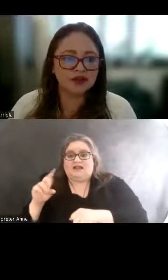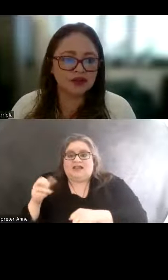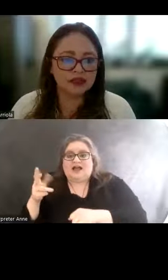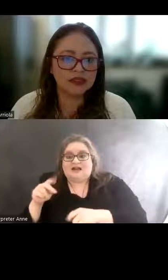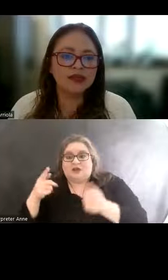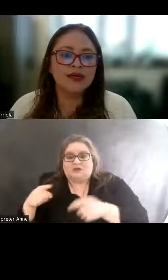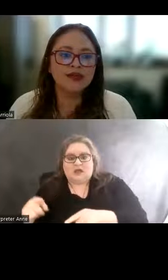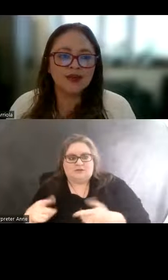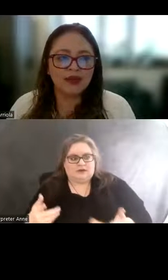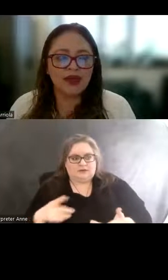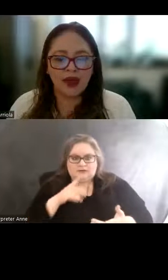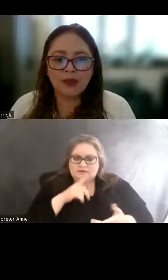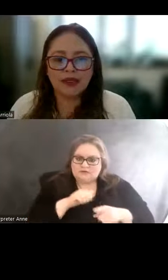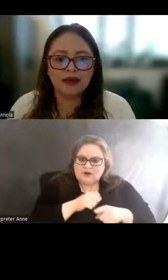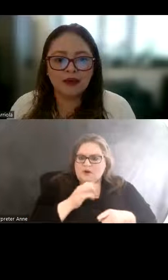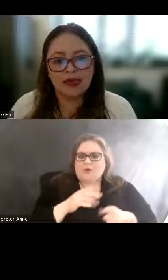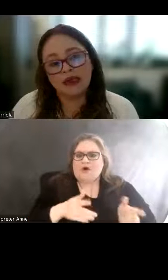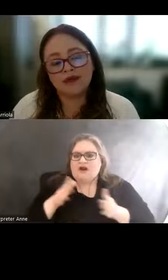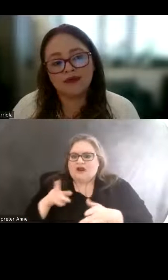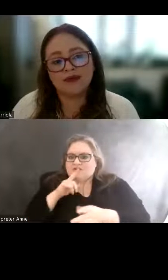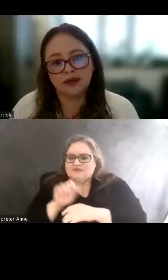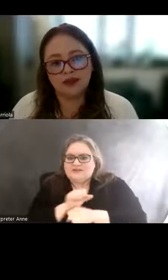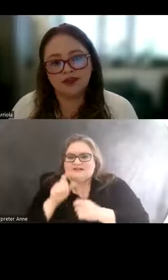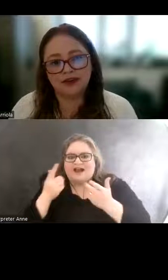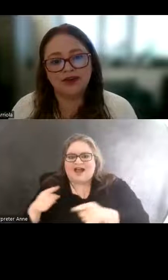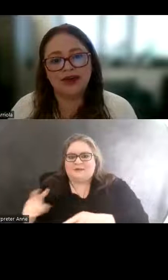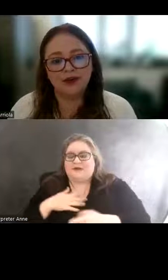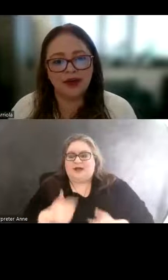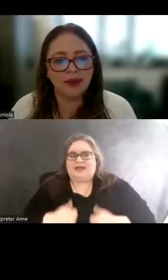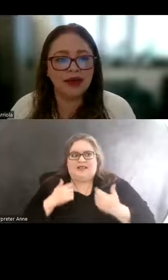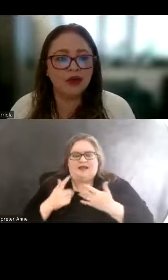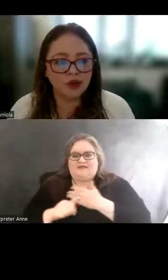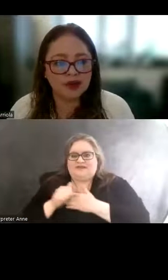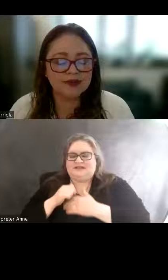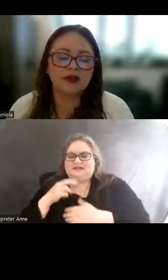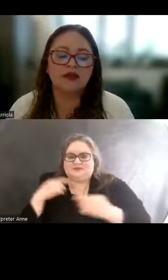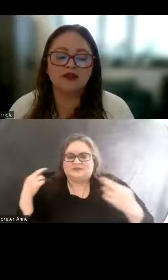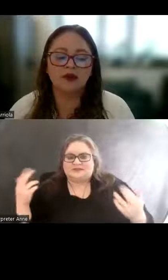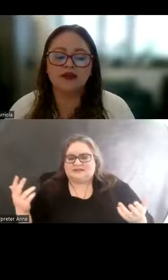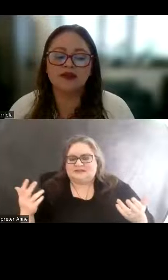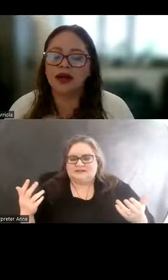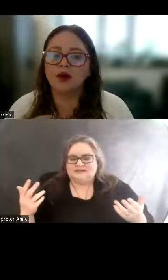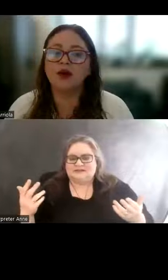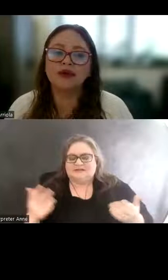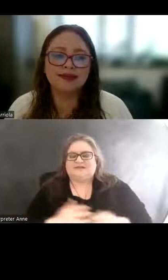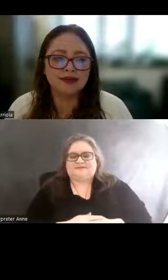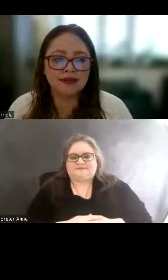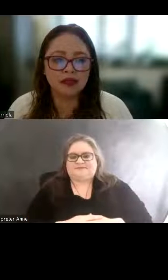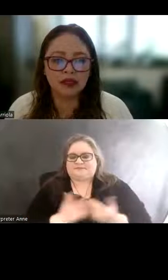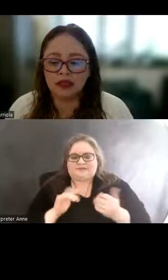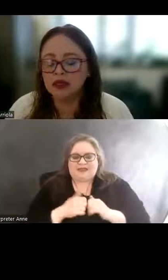this actually something happening and my life is in danger and am I at risk? And so it's how are